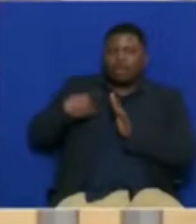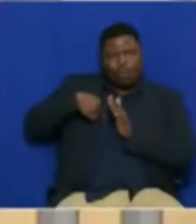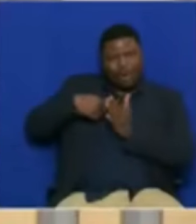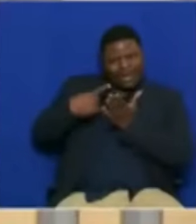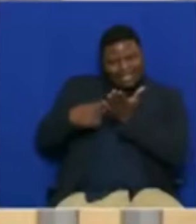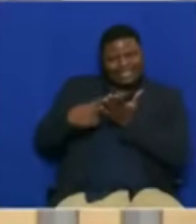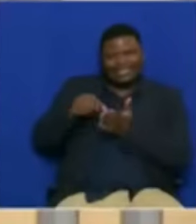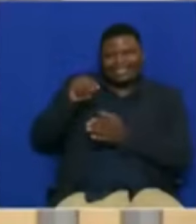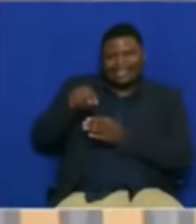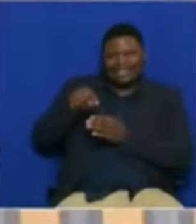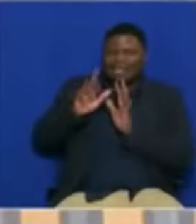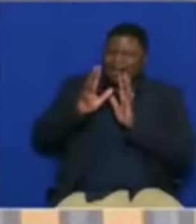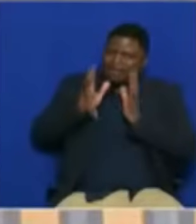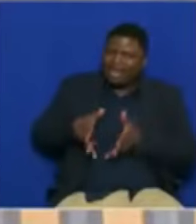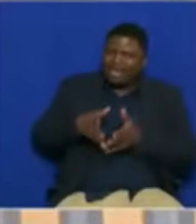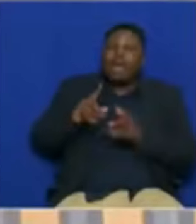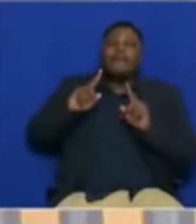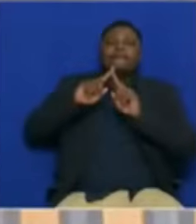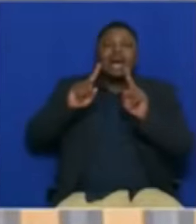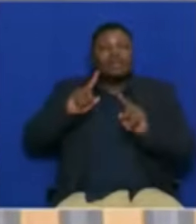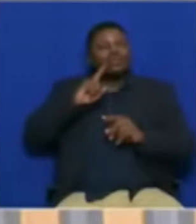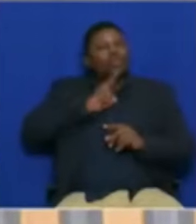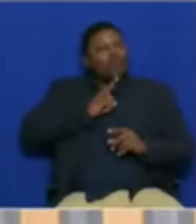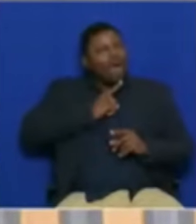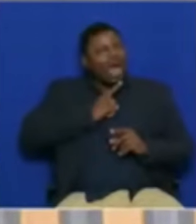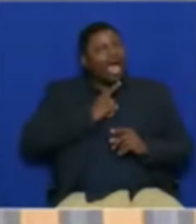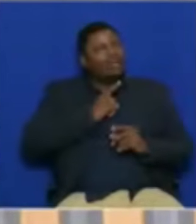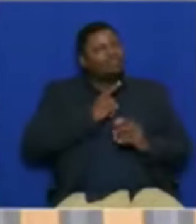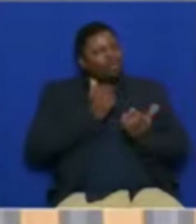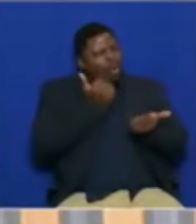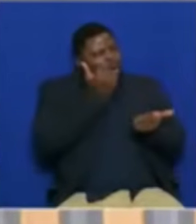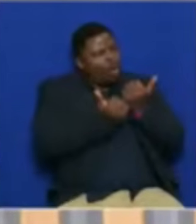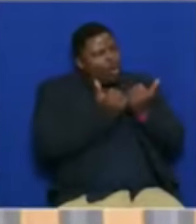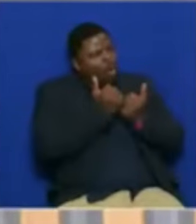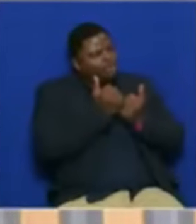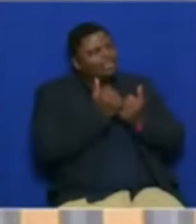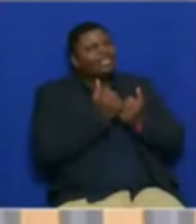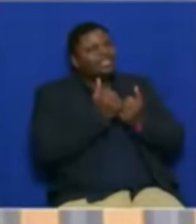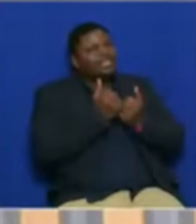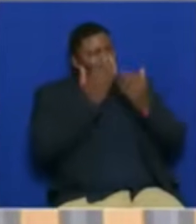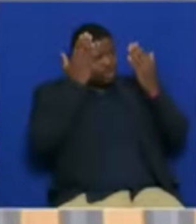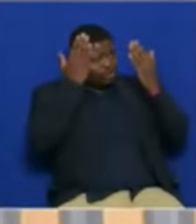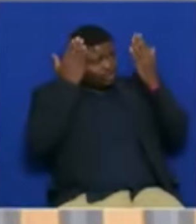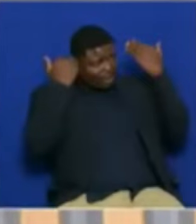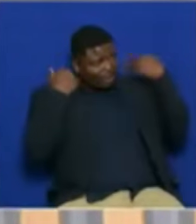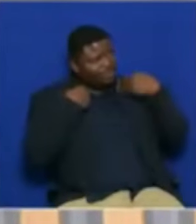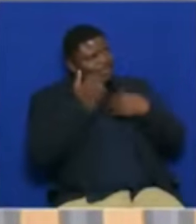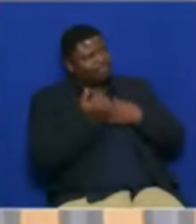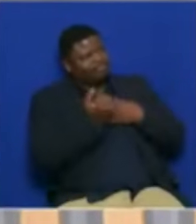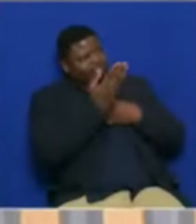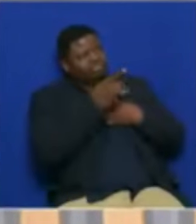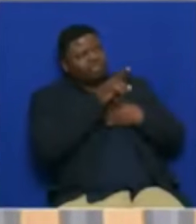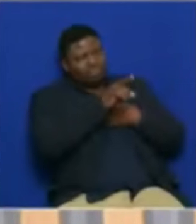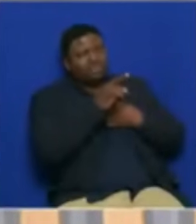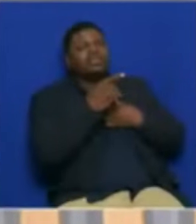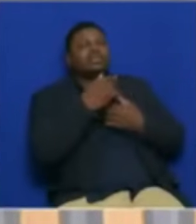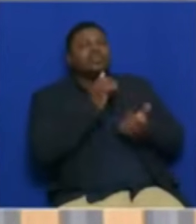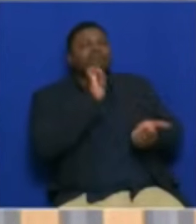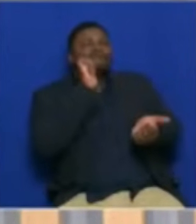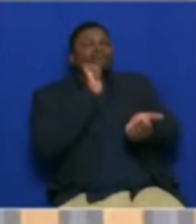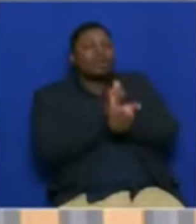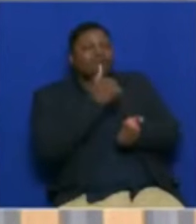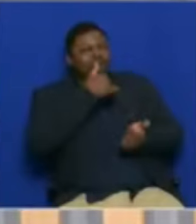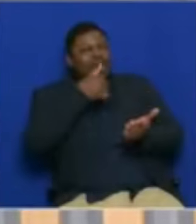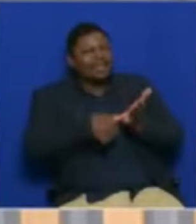enough, and in your charge sheet, it was important enough that you mention it, that one of the problems or one of the issues Yes. is